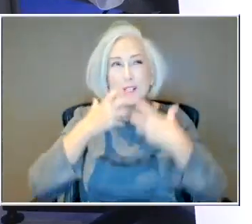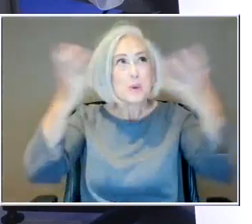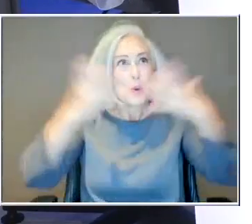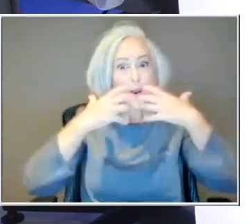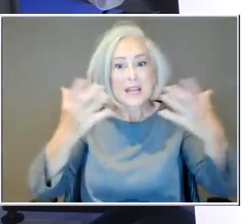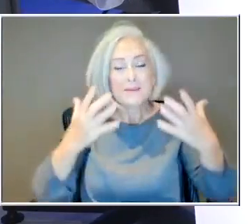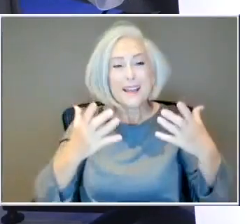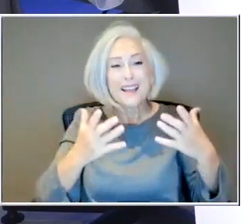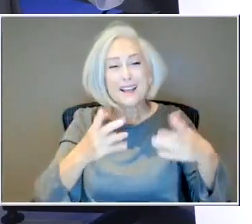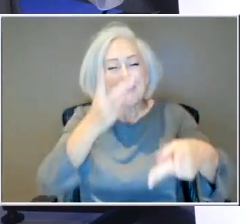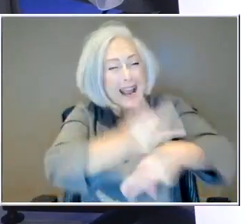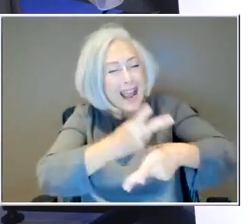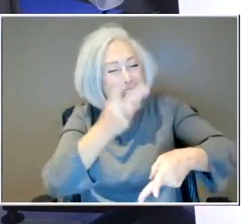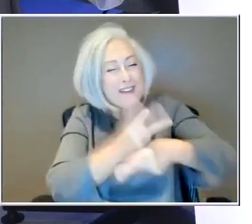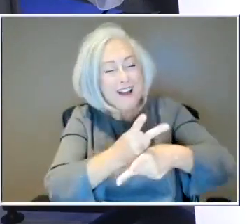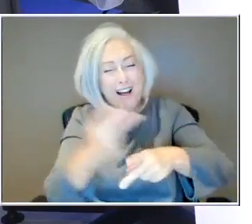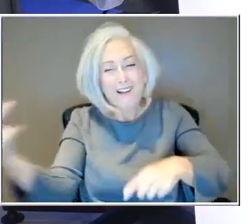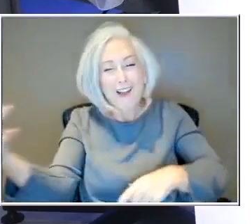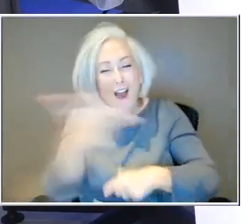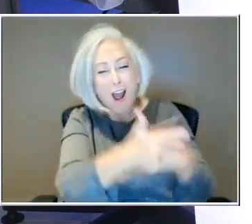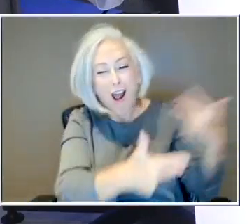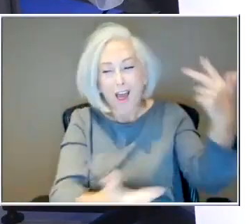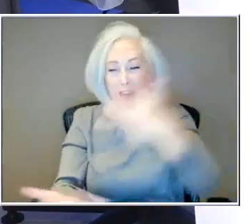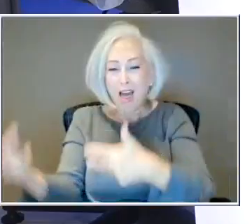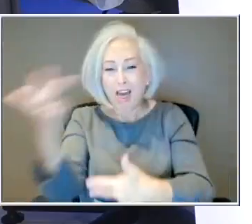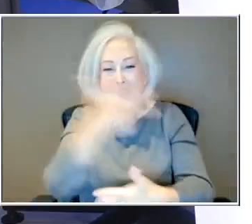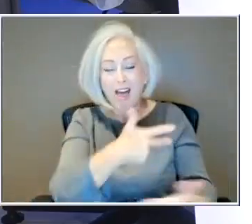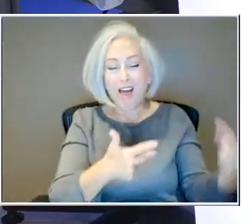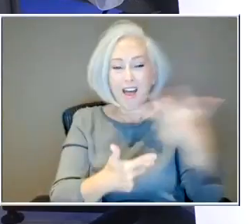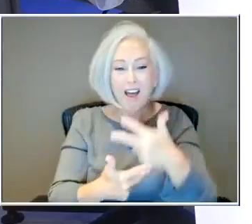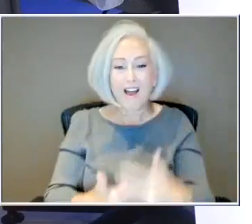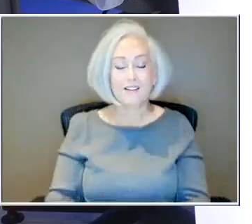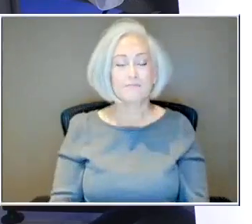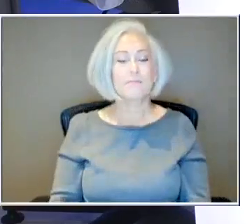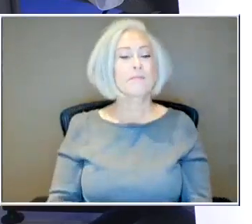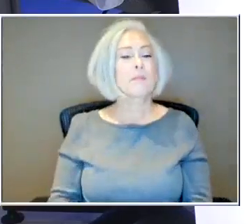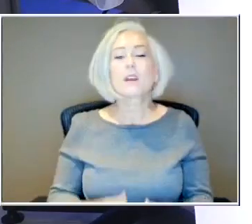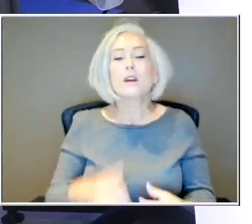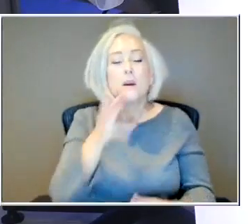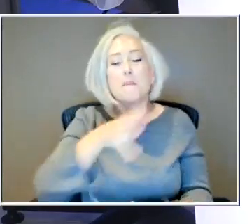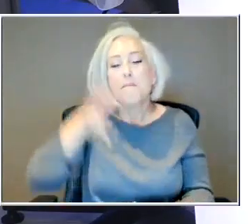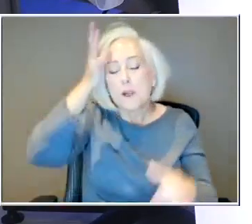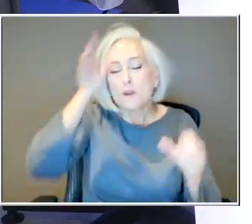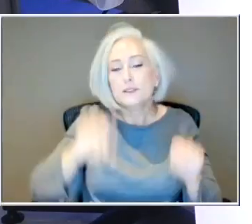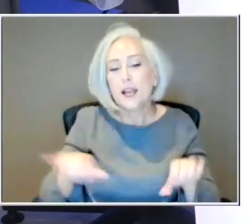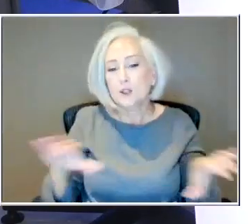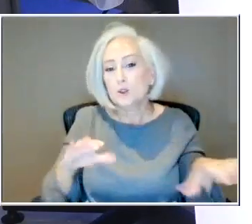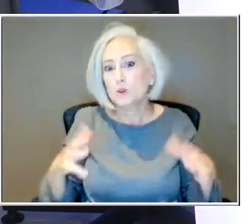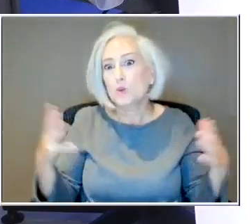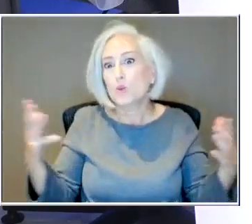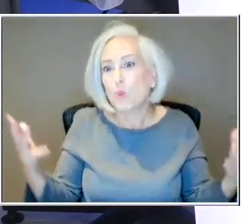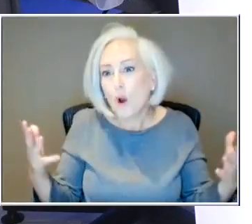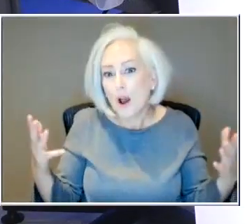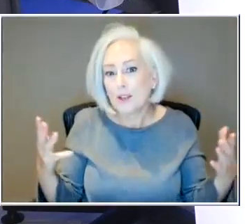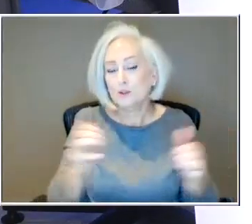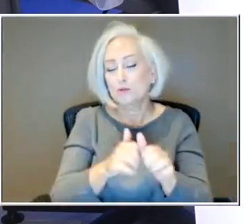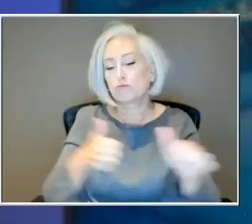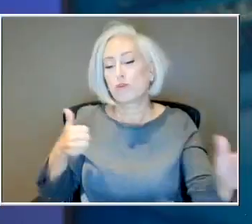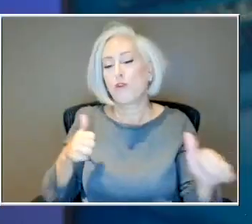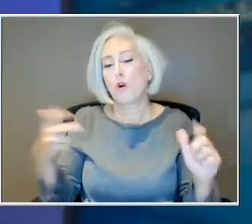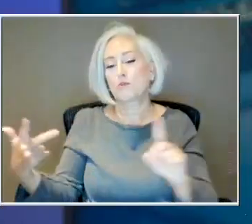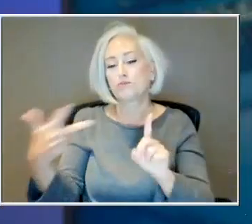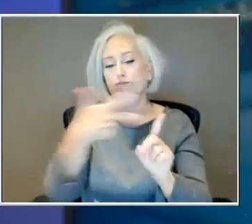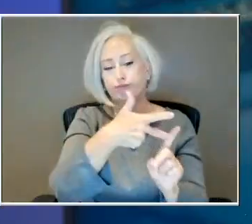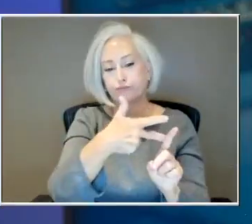out for cars. But what are some simple things that parents can do to keep their kids from becoming any part of that statistic? Well, I think part of it